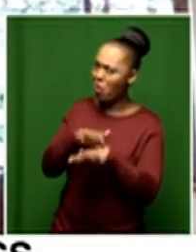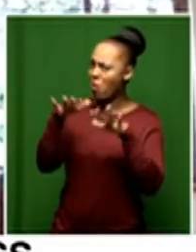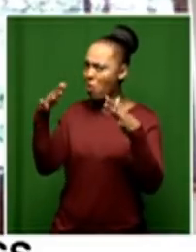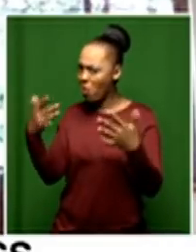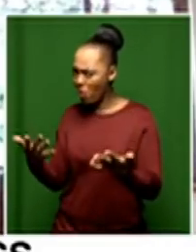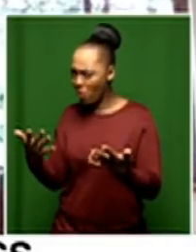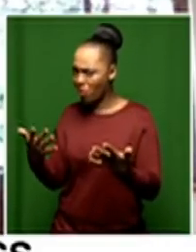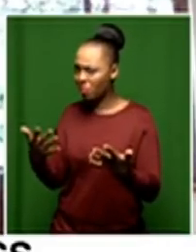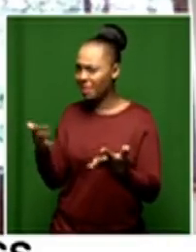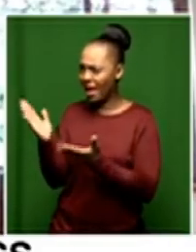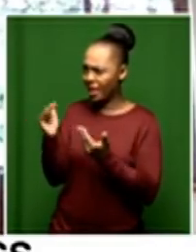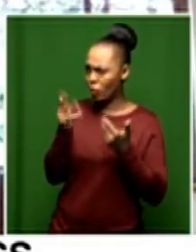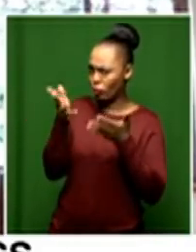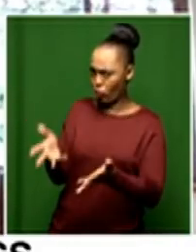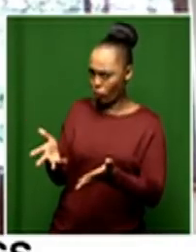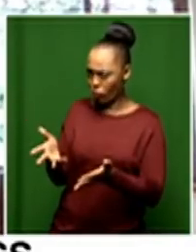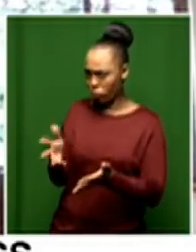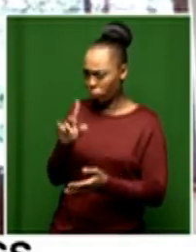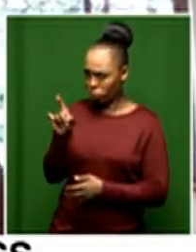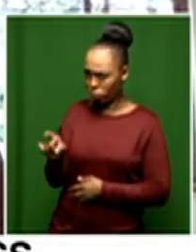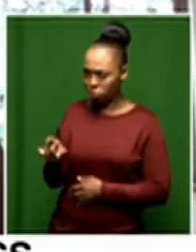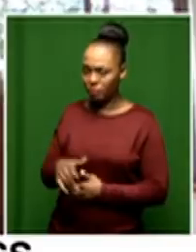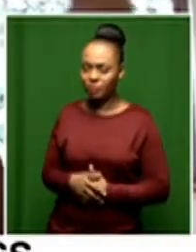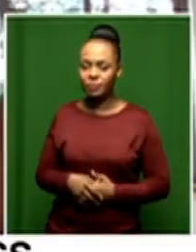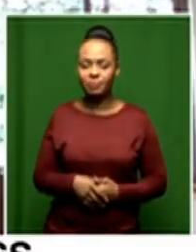we have been expected?